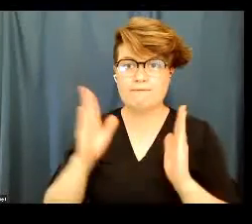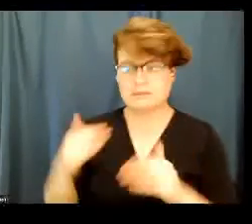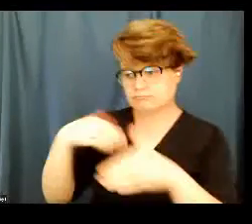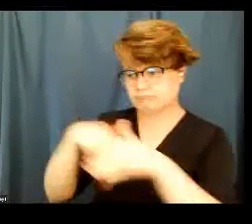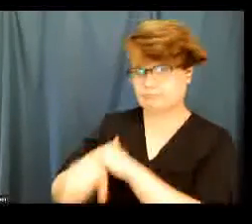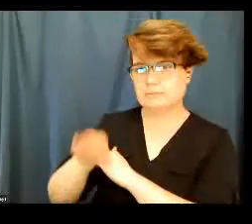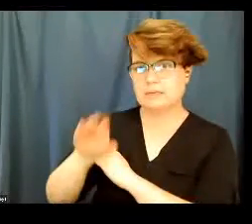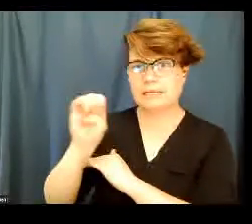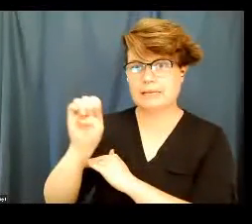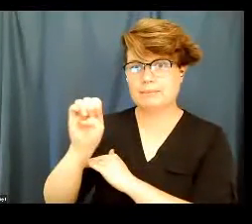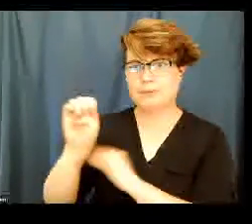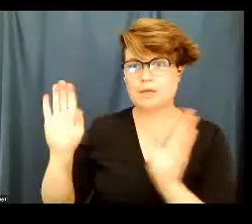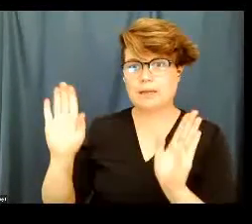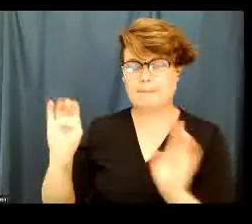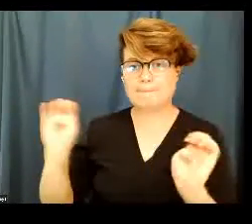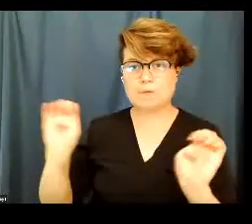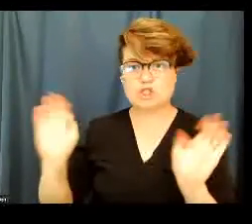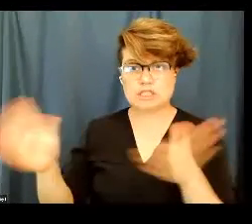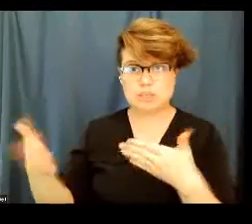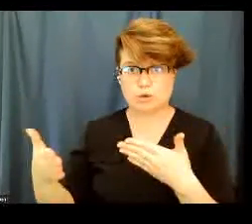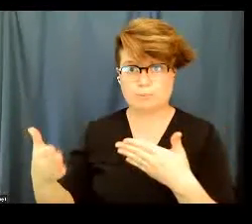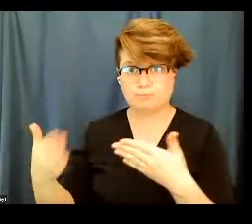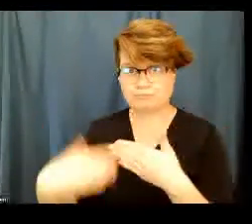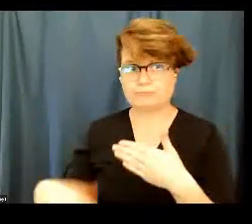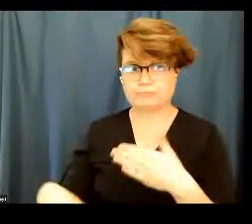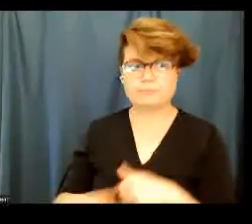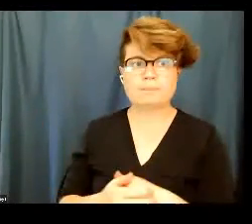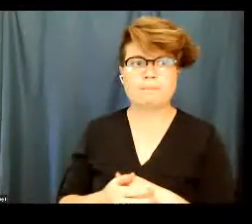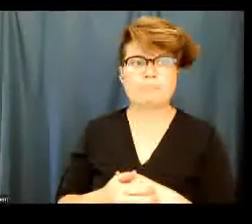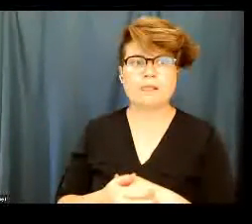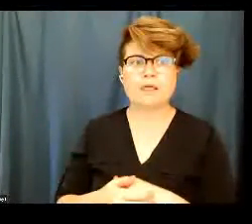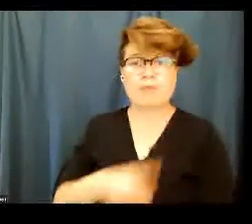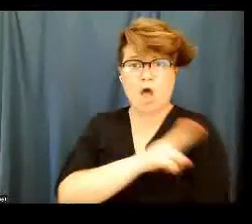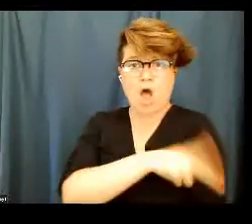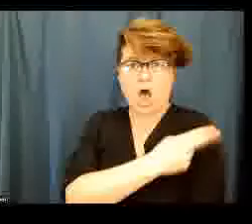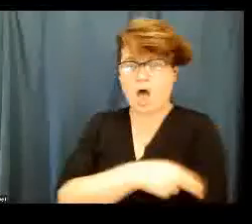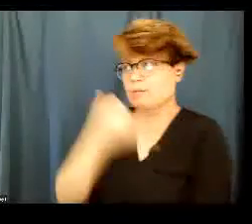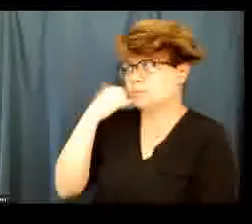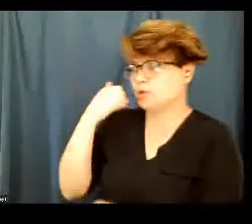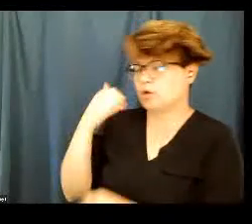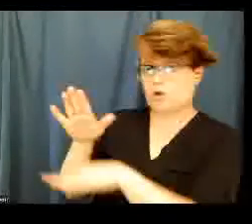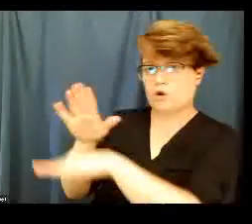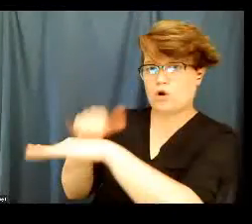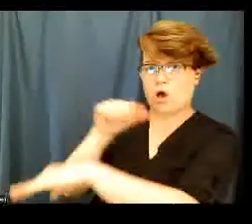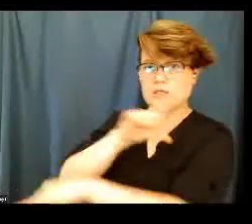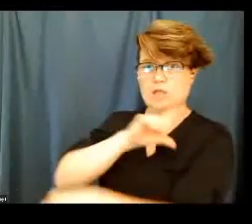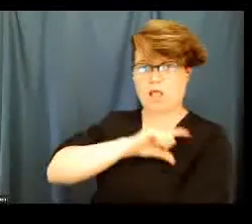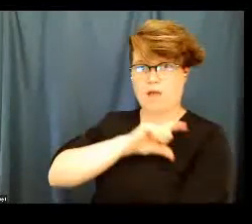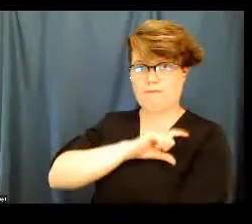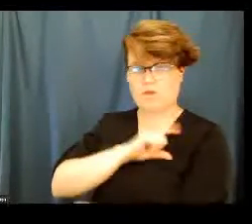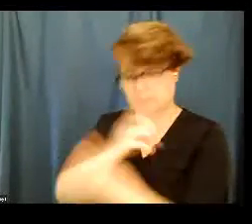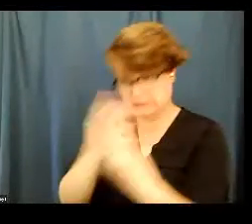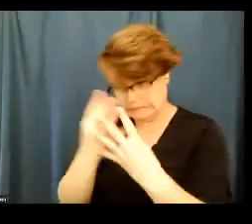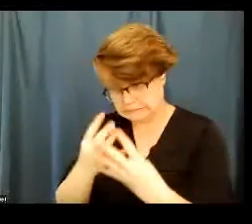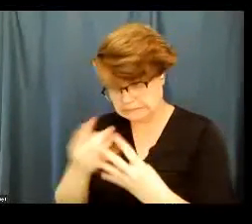hospital, and the hospital calls law enforcement to report, and they screen for injury and for the forensic